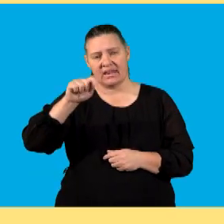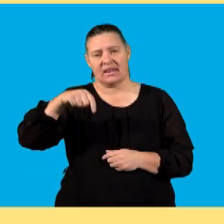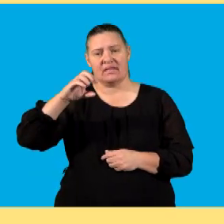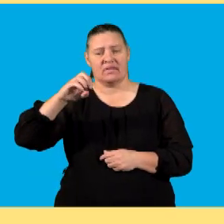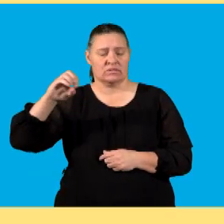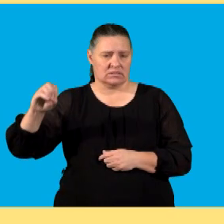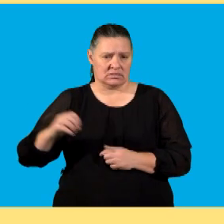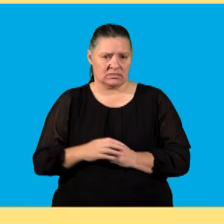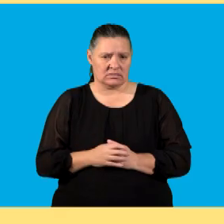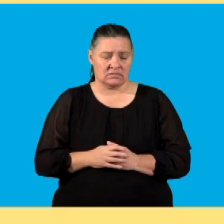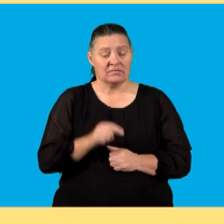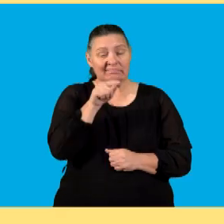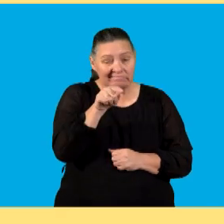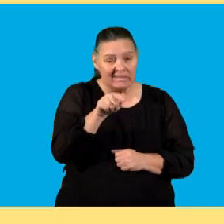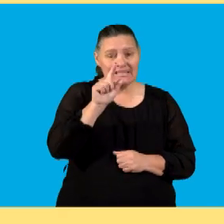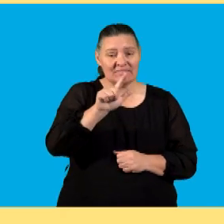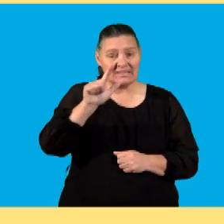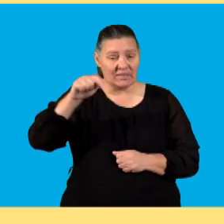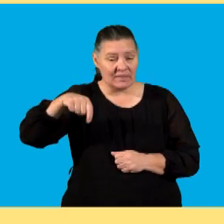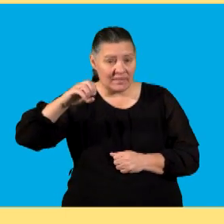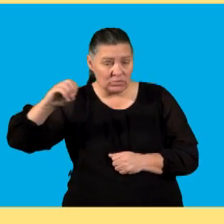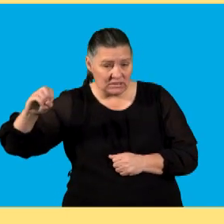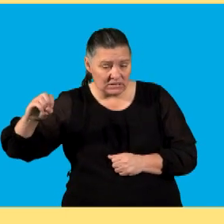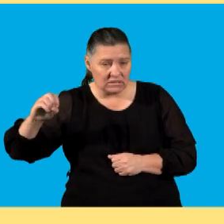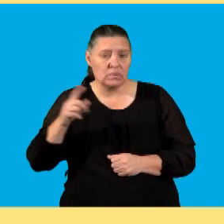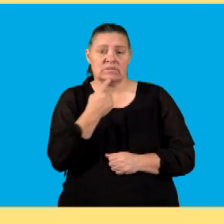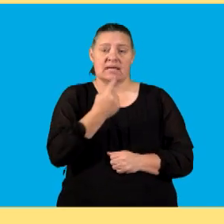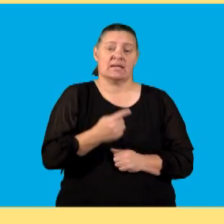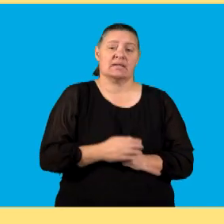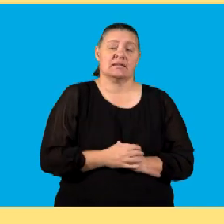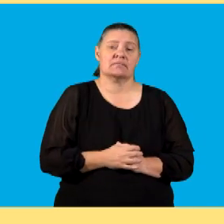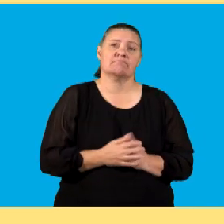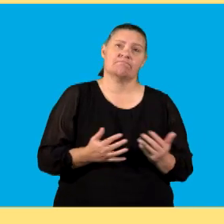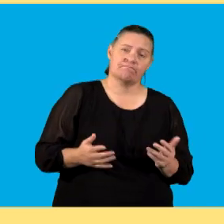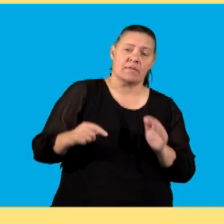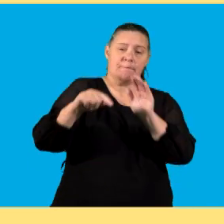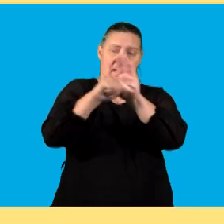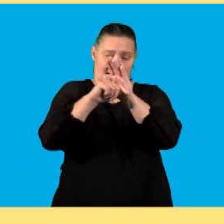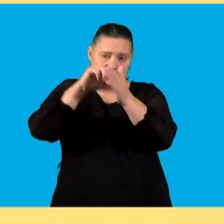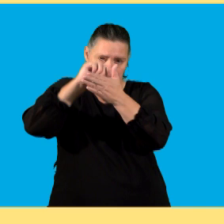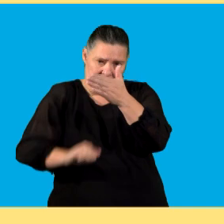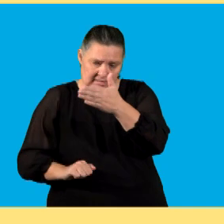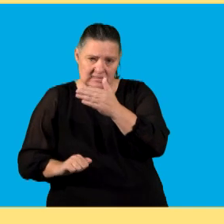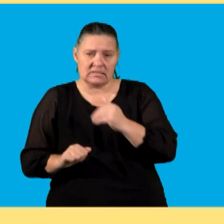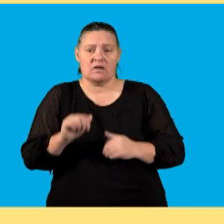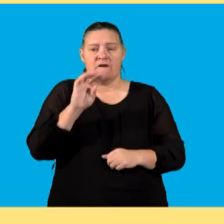77,000. That 77,000, then you say minus